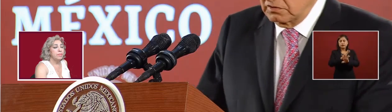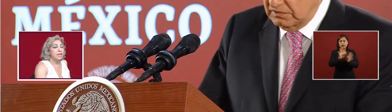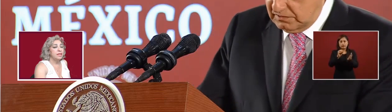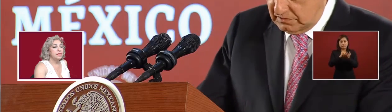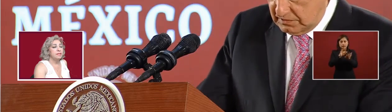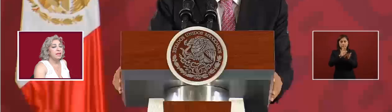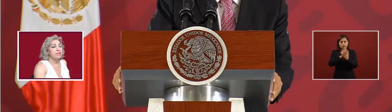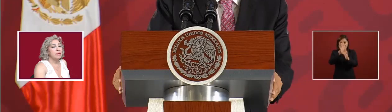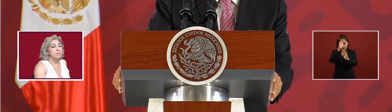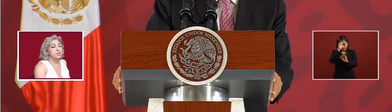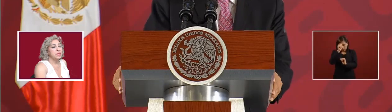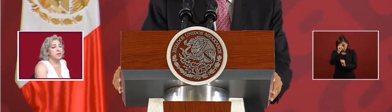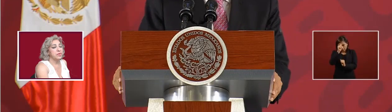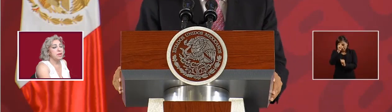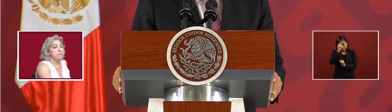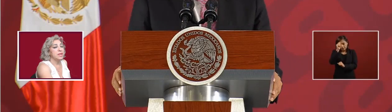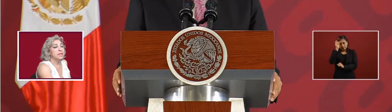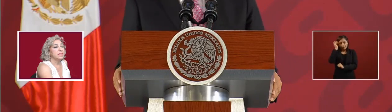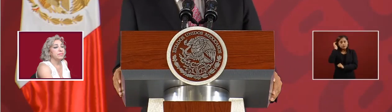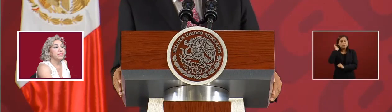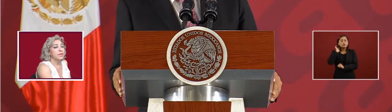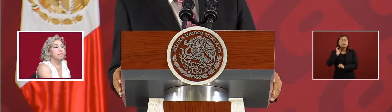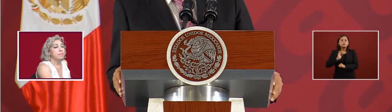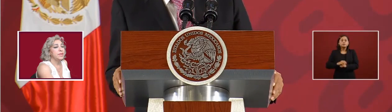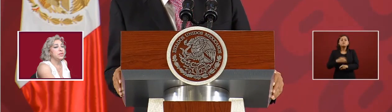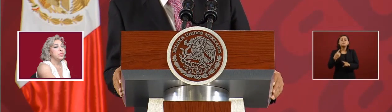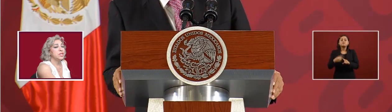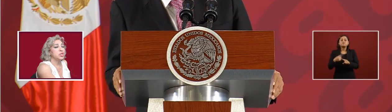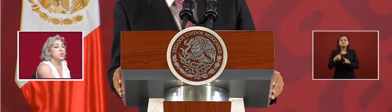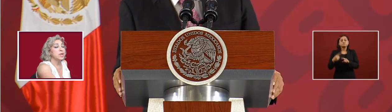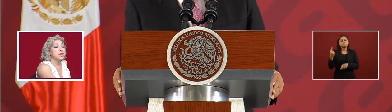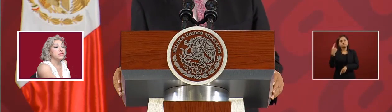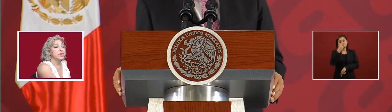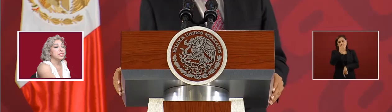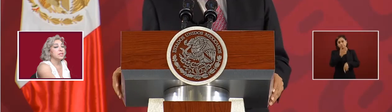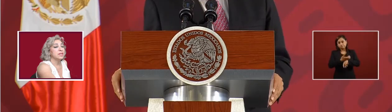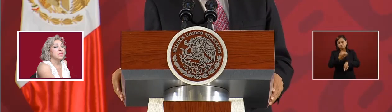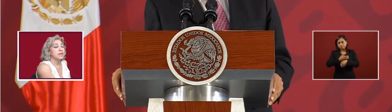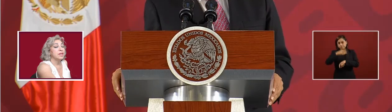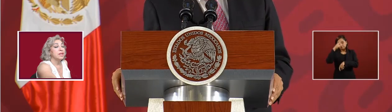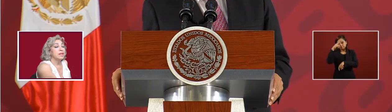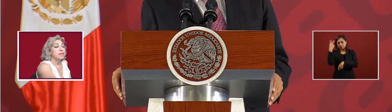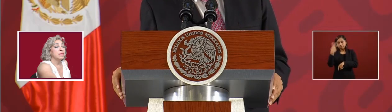that they've come to an agreement between the two countries